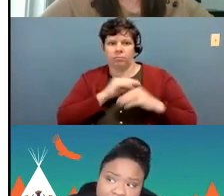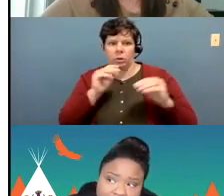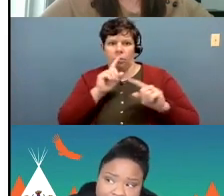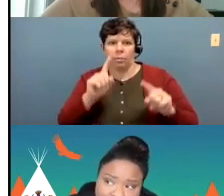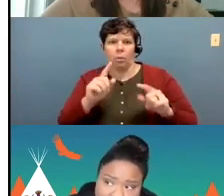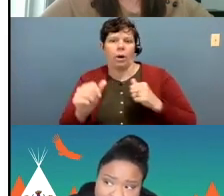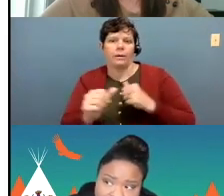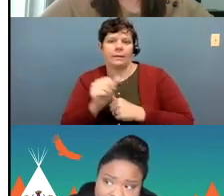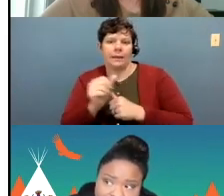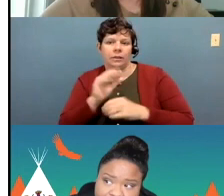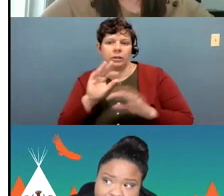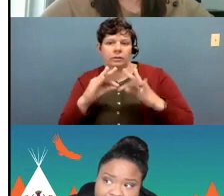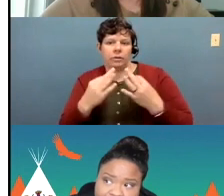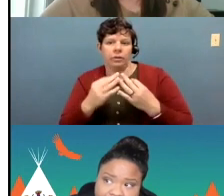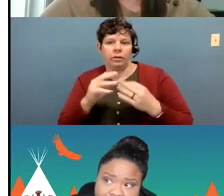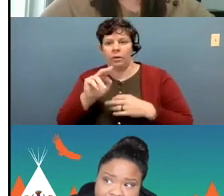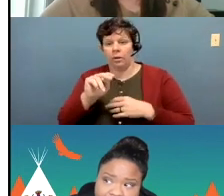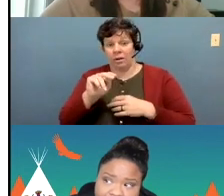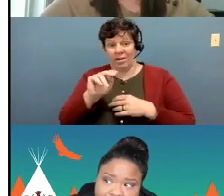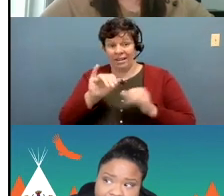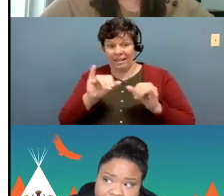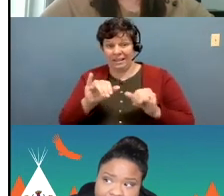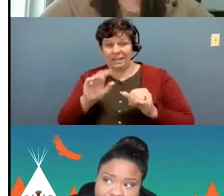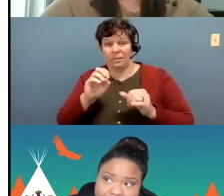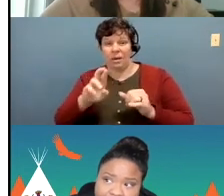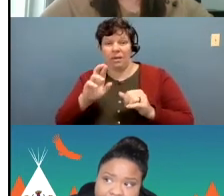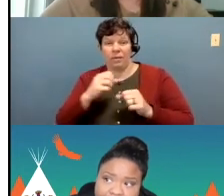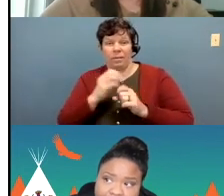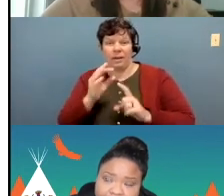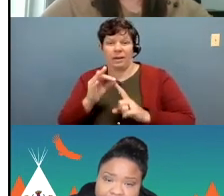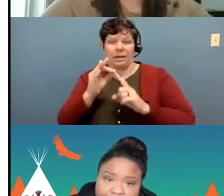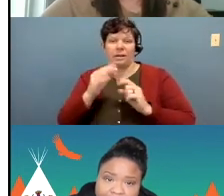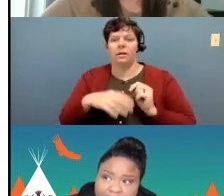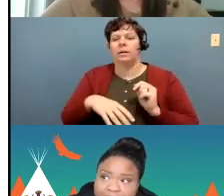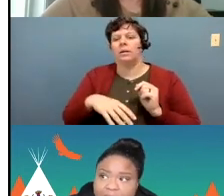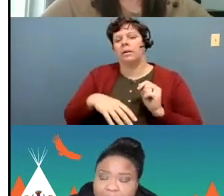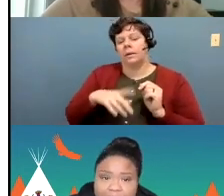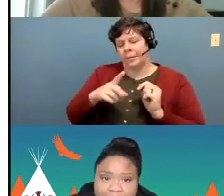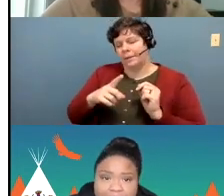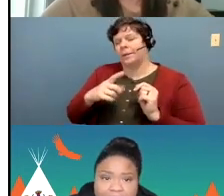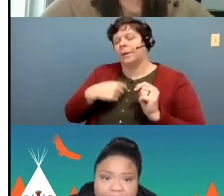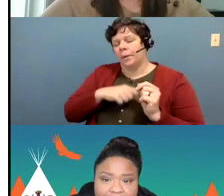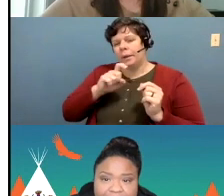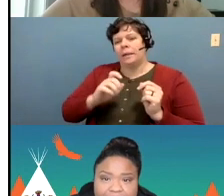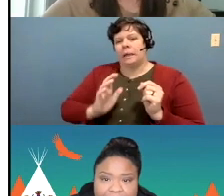never make an exception? Sure. So we do need that missing person